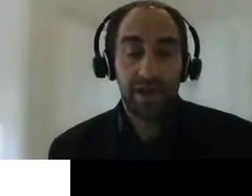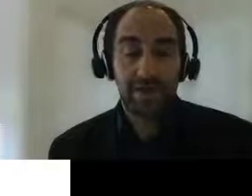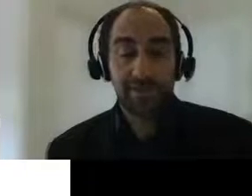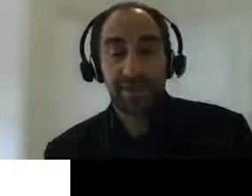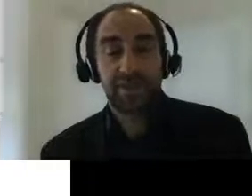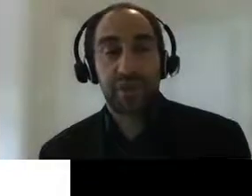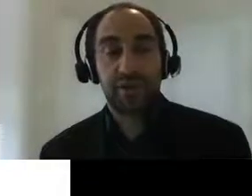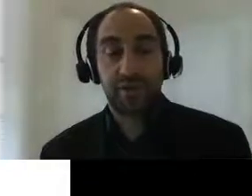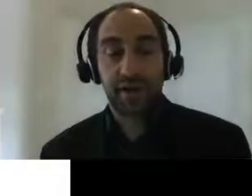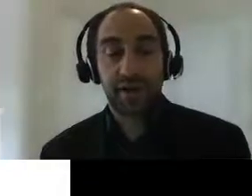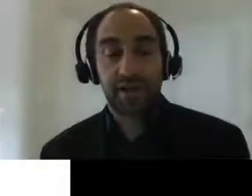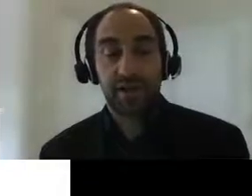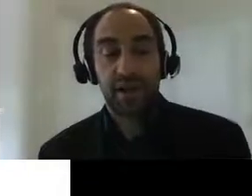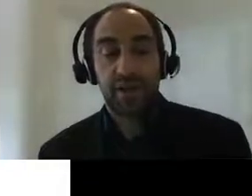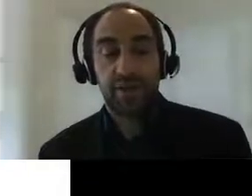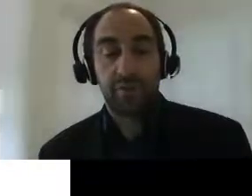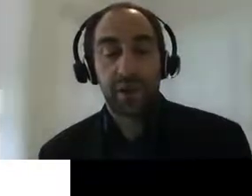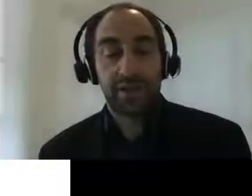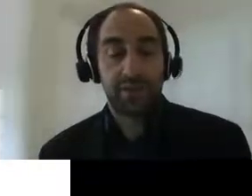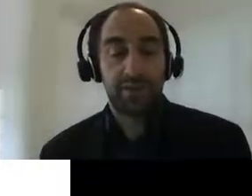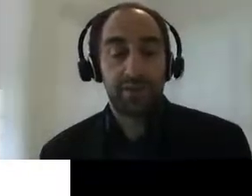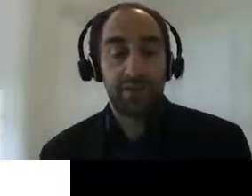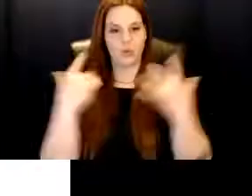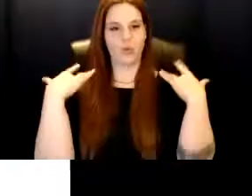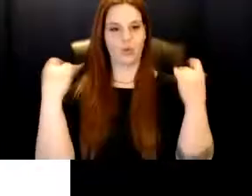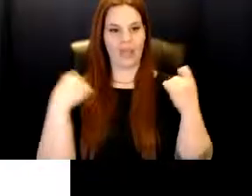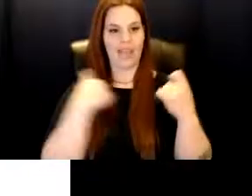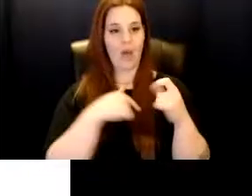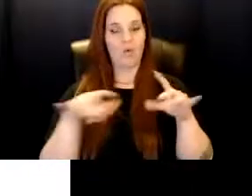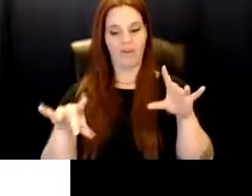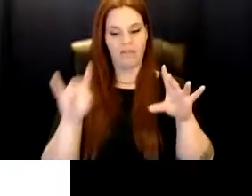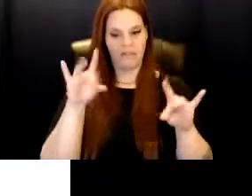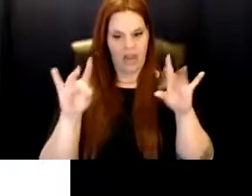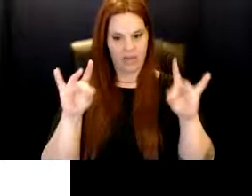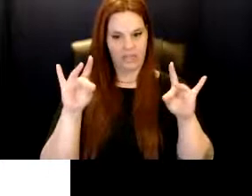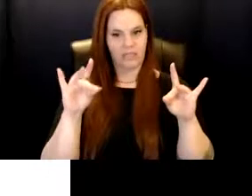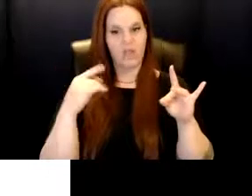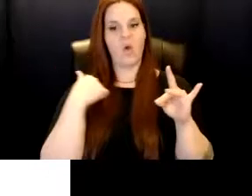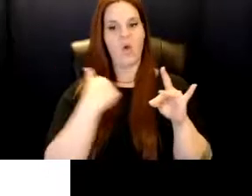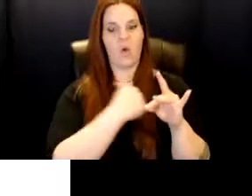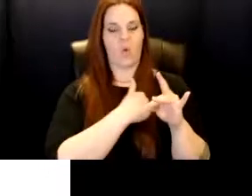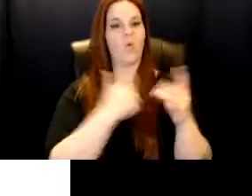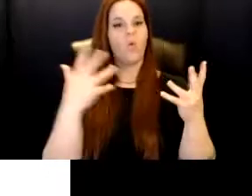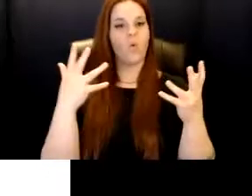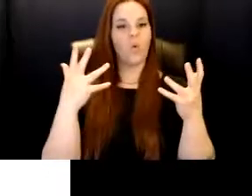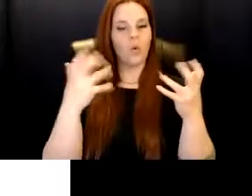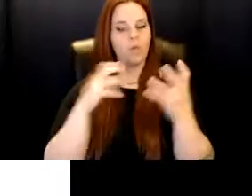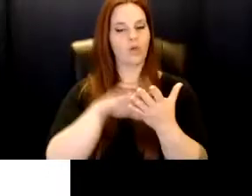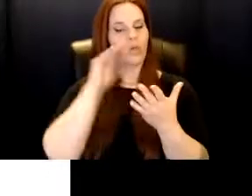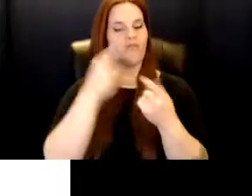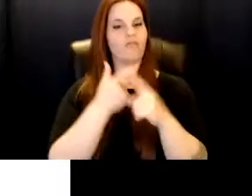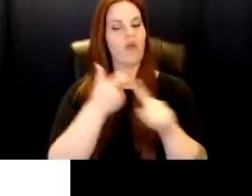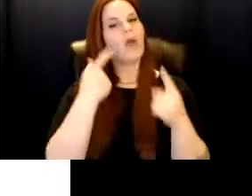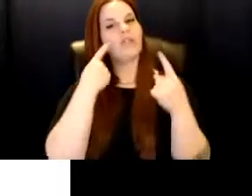Our next steps to strengthen our findings are that we want other communities to learn from the successes that we identified. We plan to